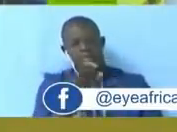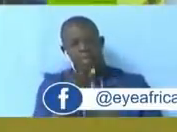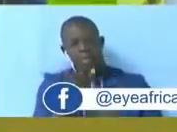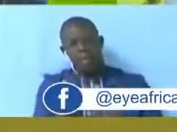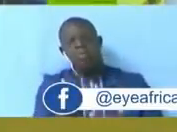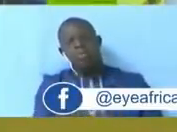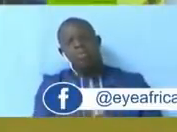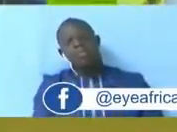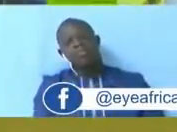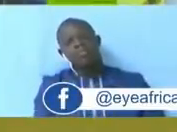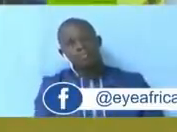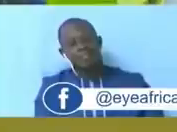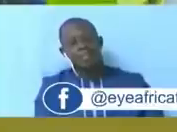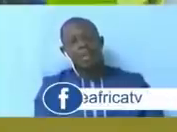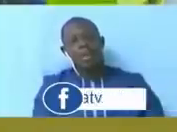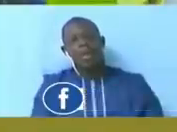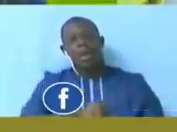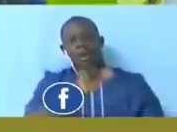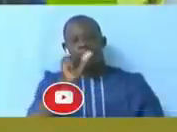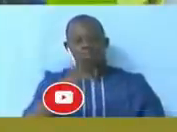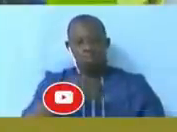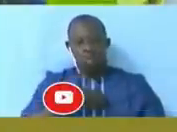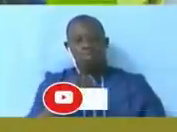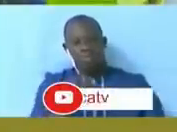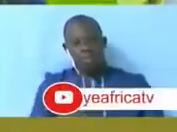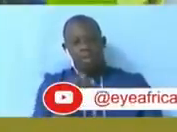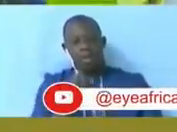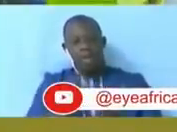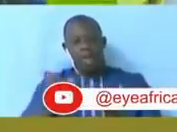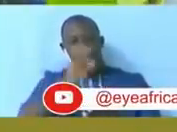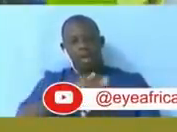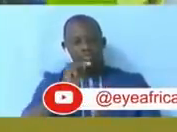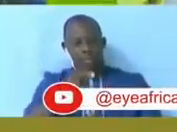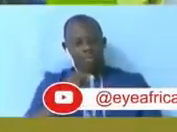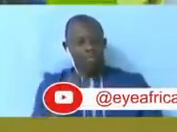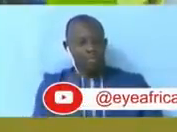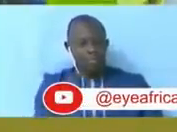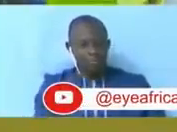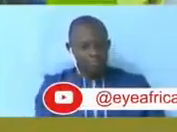And let me emphasize that I